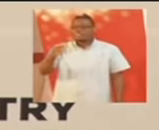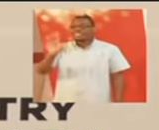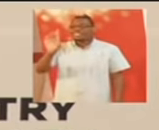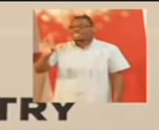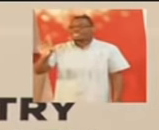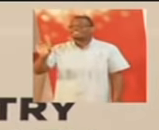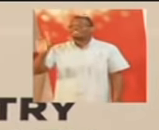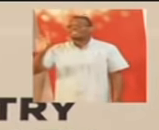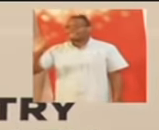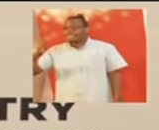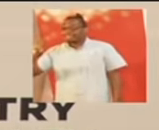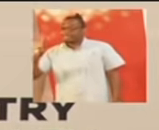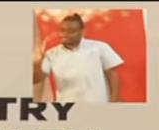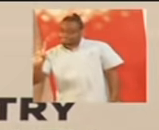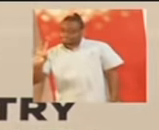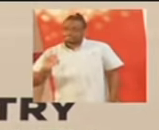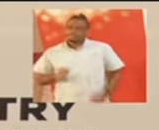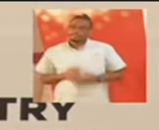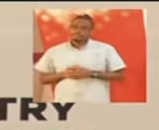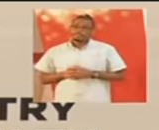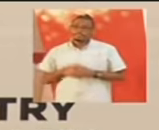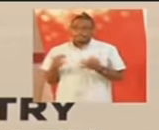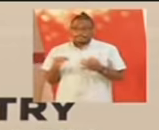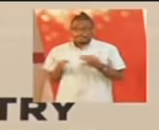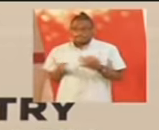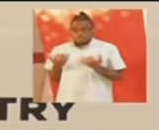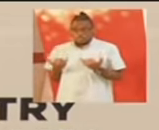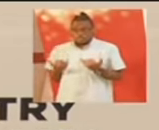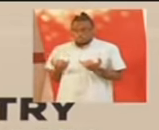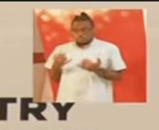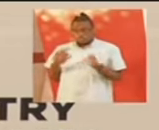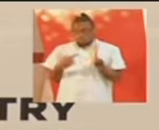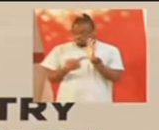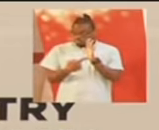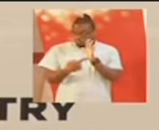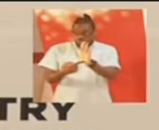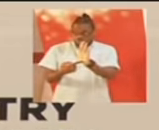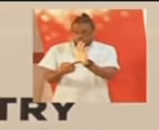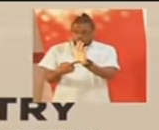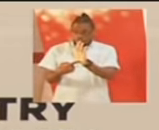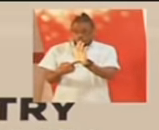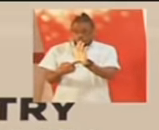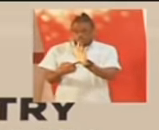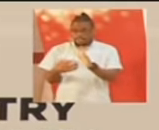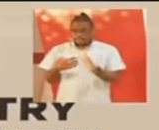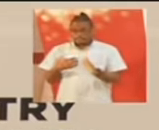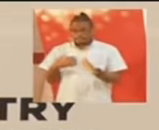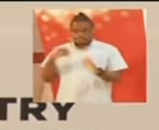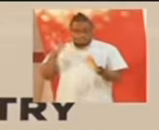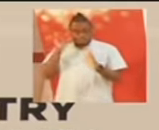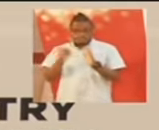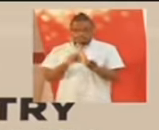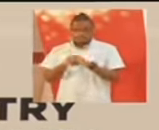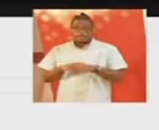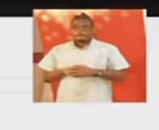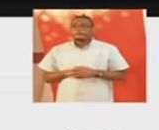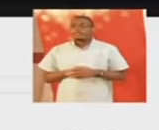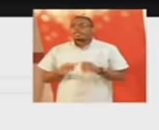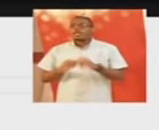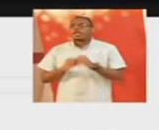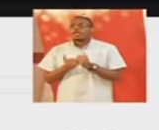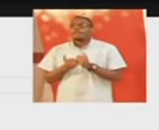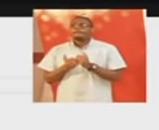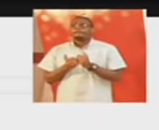So, if we could go to the dashboard, I would like to introduce the new dashboard and the way we are going to present our press